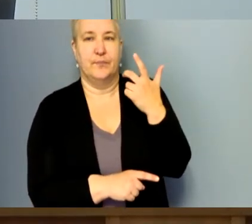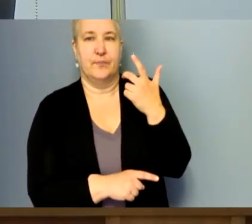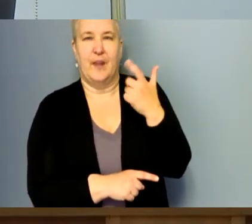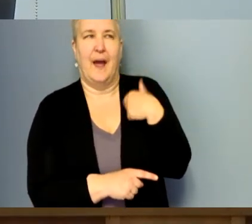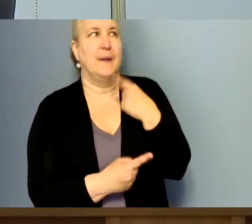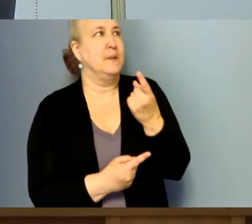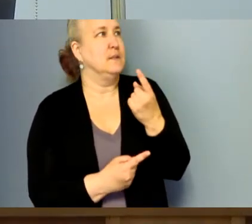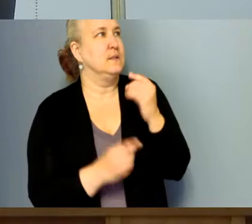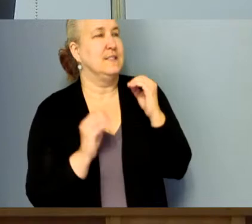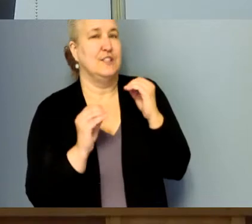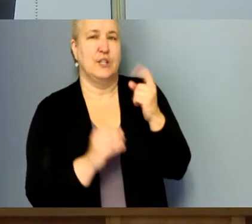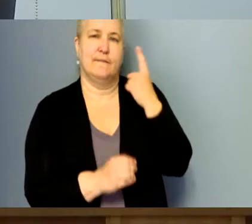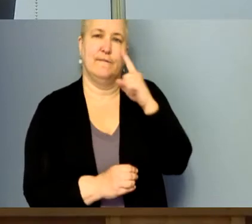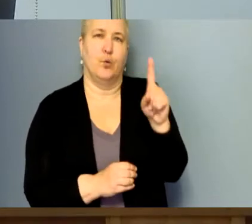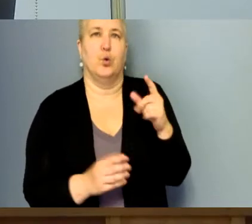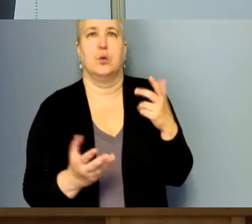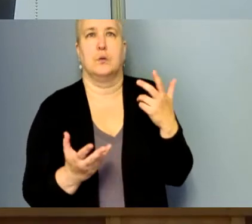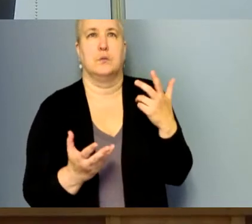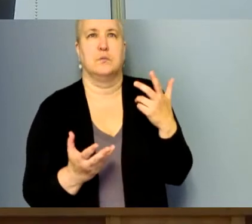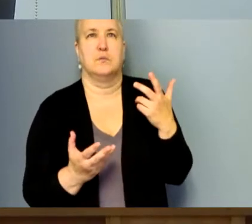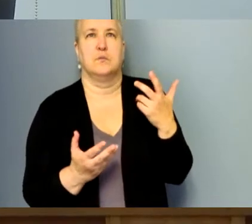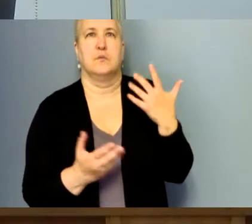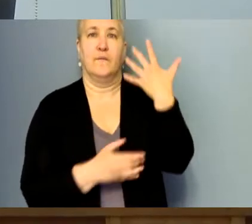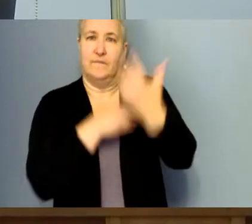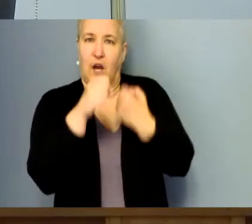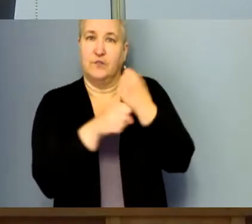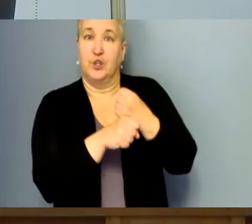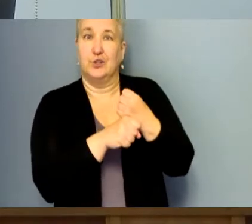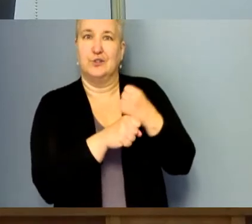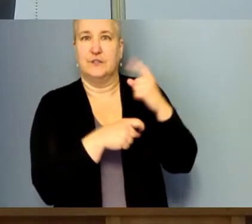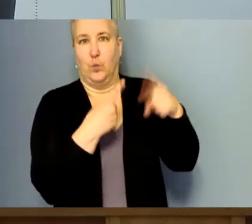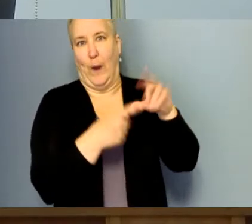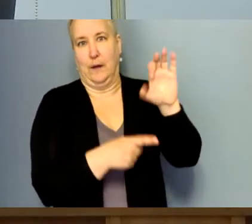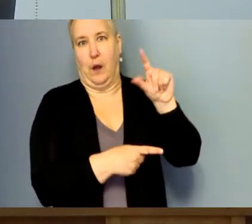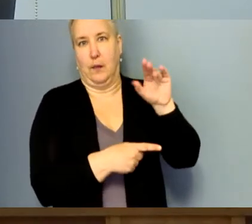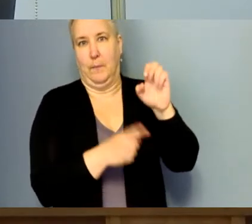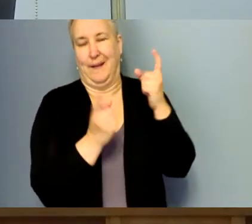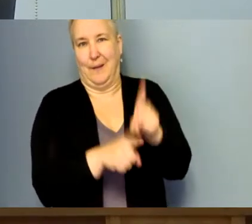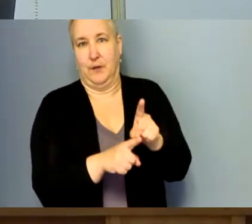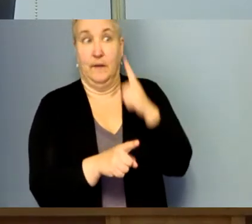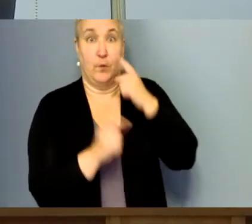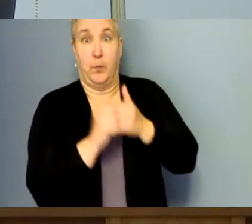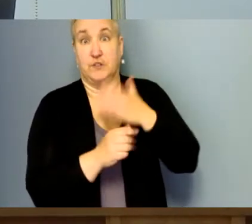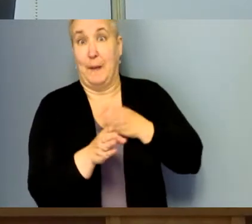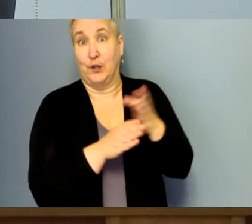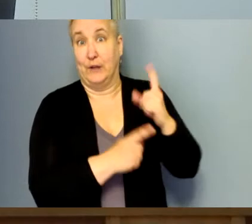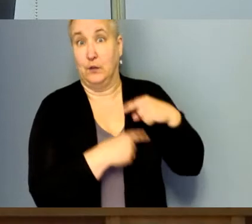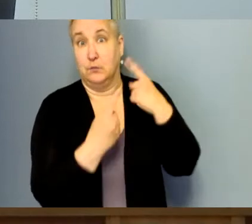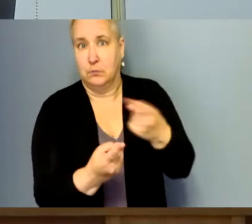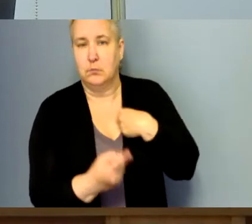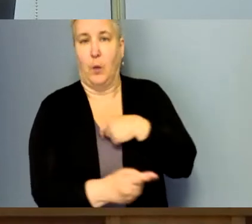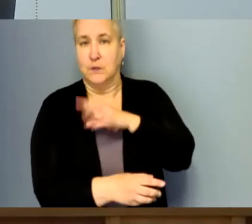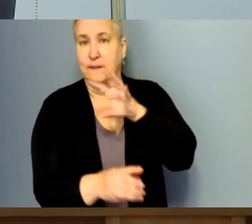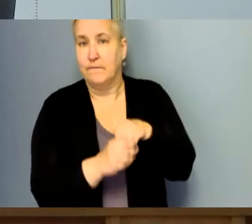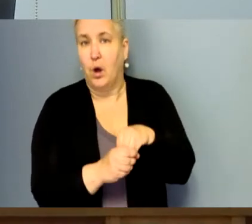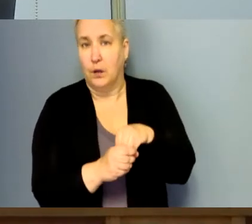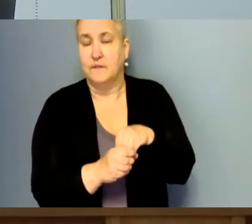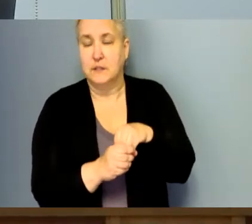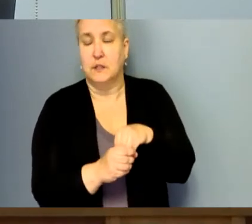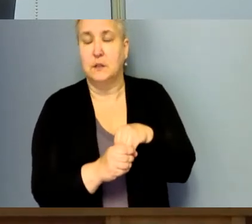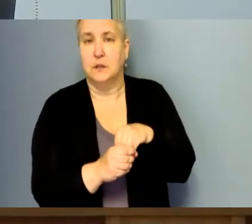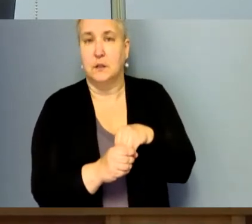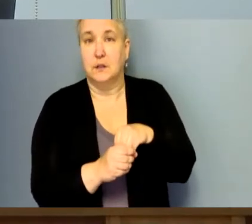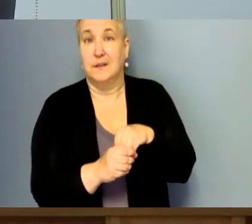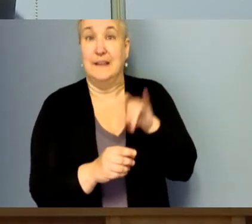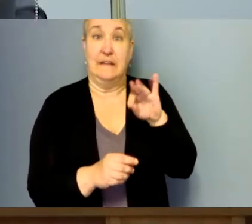I guess, 5 years when Columbine happened. So for most of my career, I was involved in, if